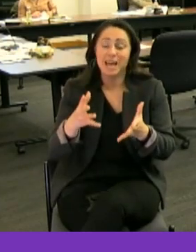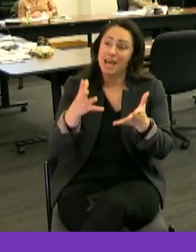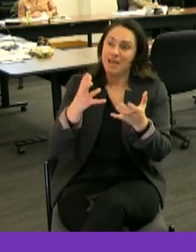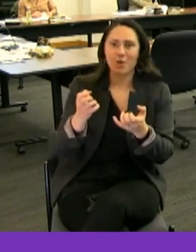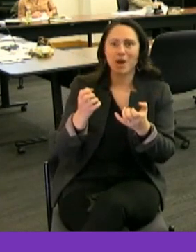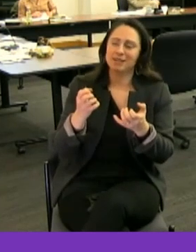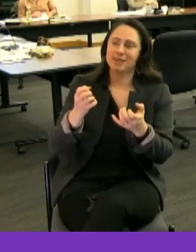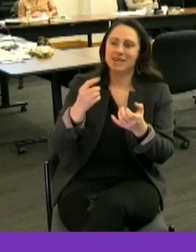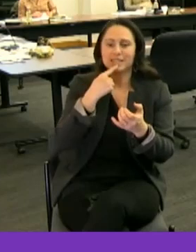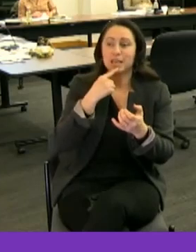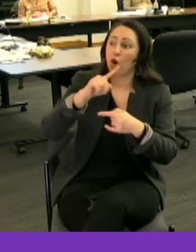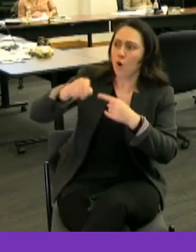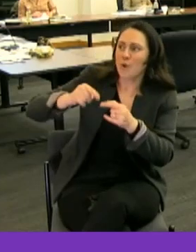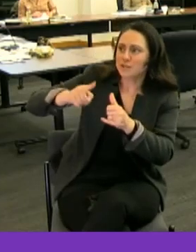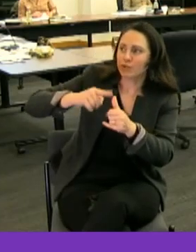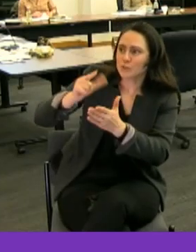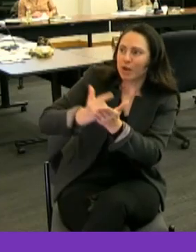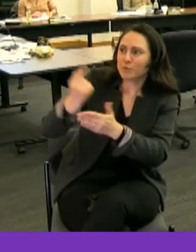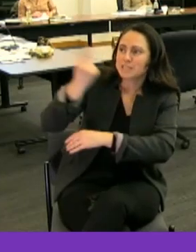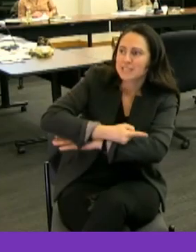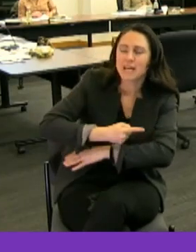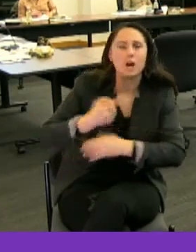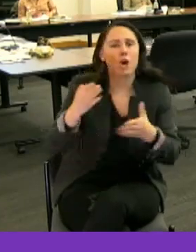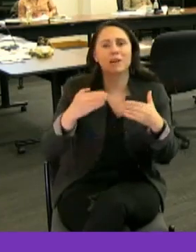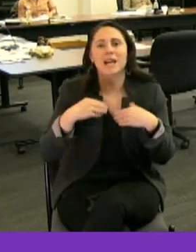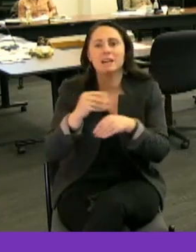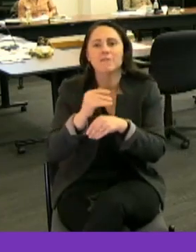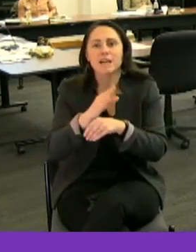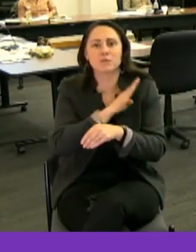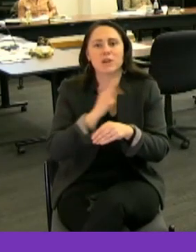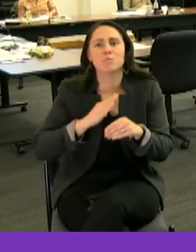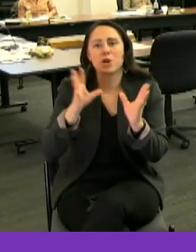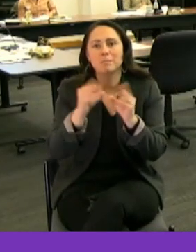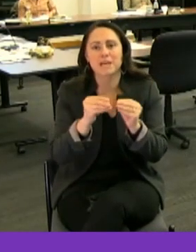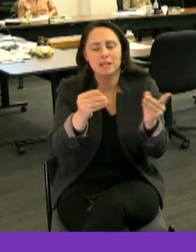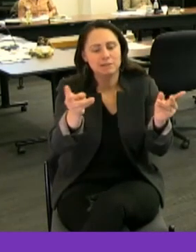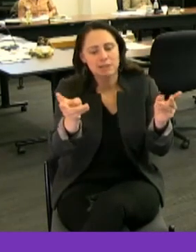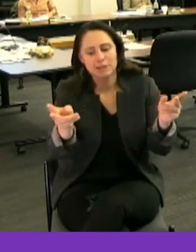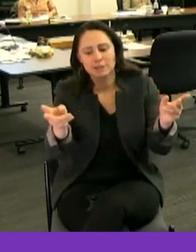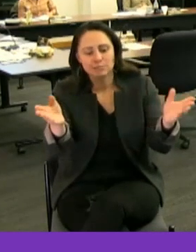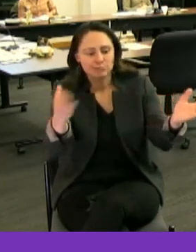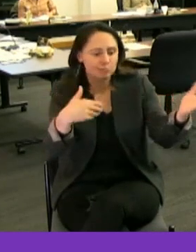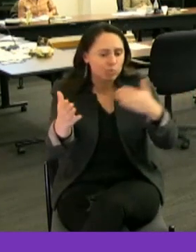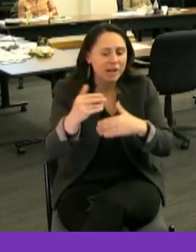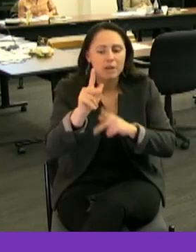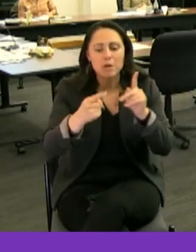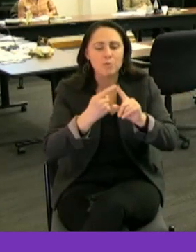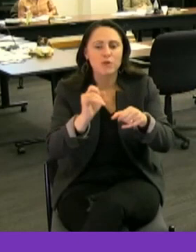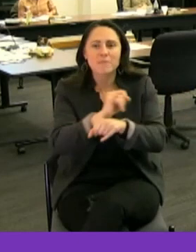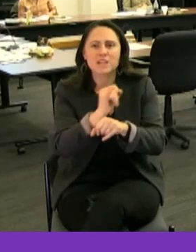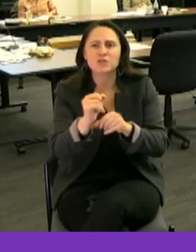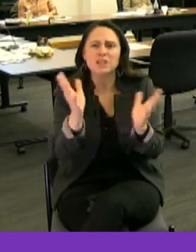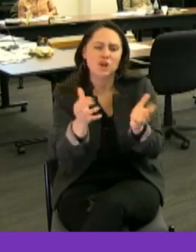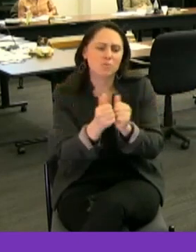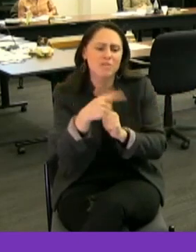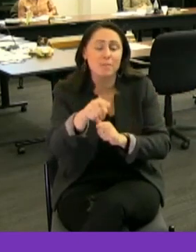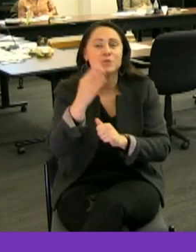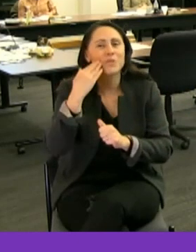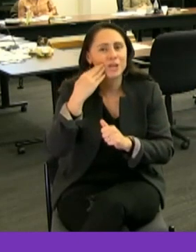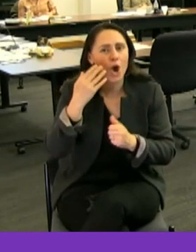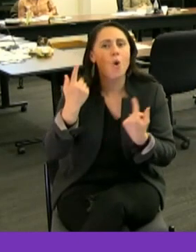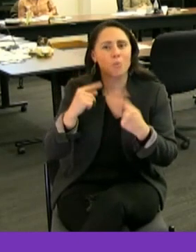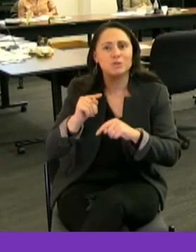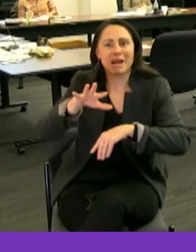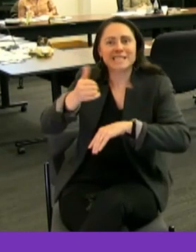So we've also had advisory board meeting already where we bring in people from the industry and talk to them. So they know that we're building it, but